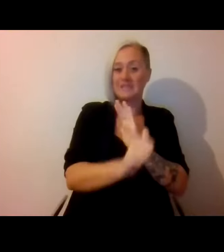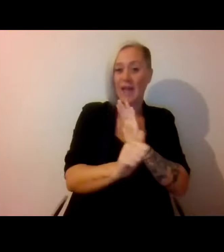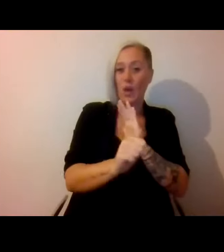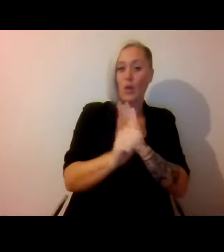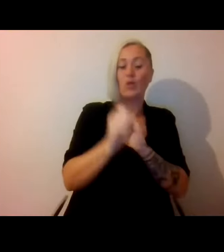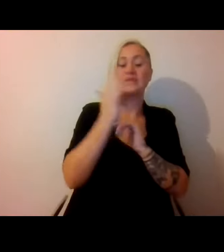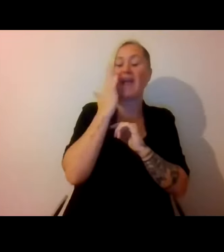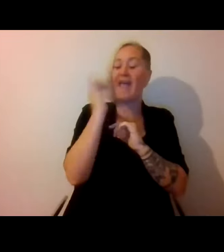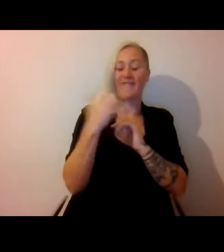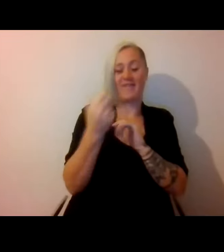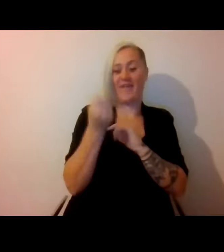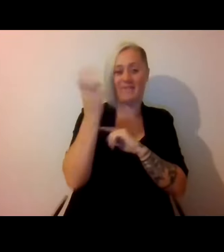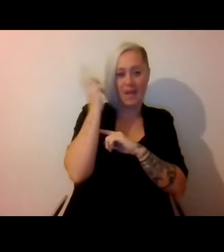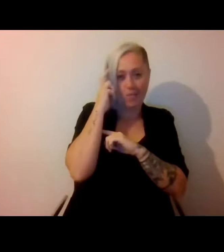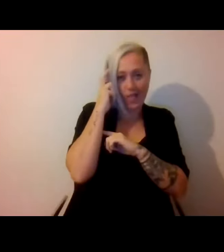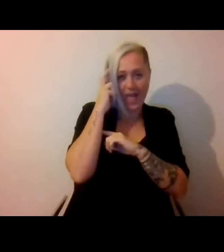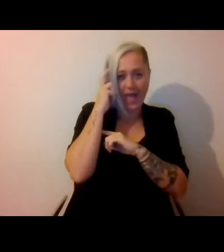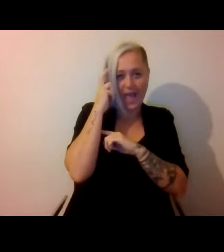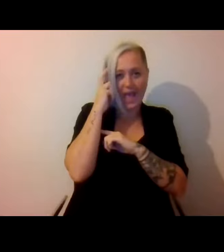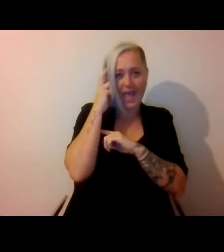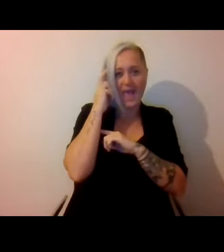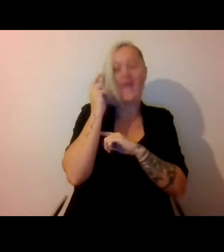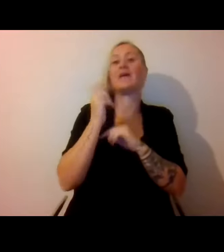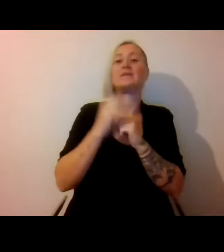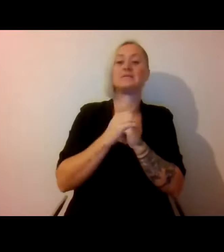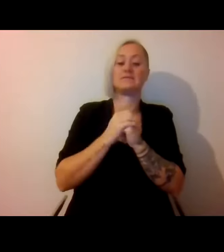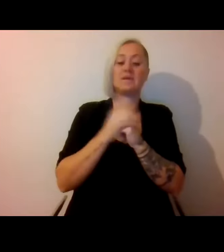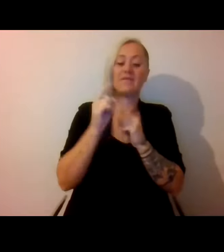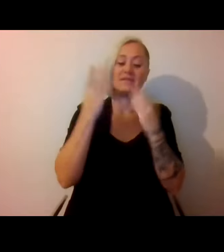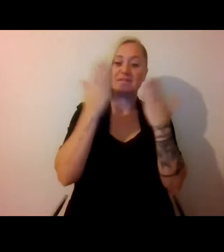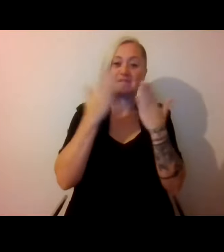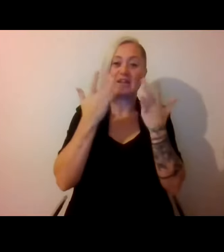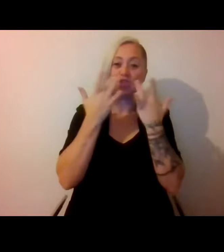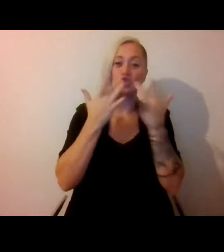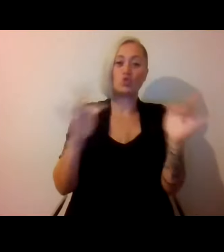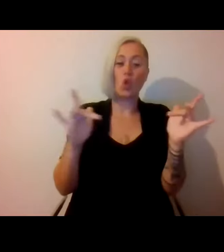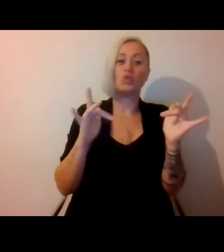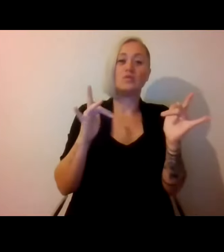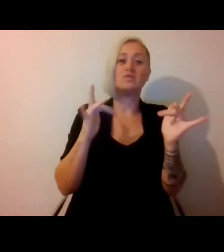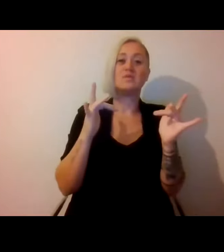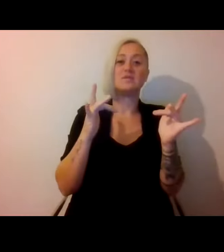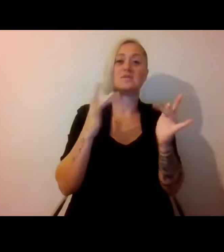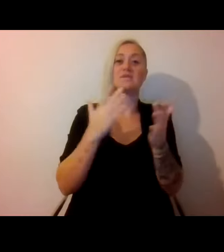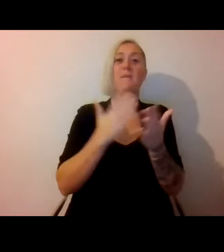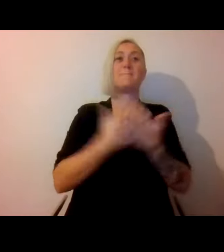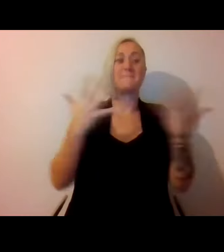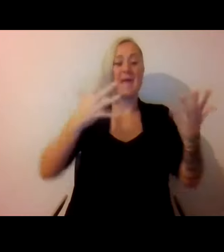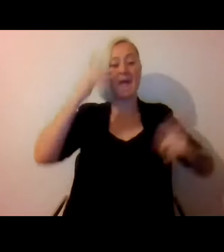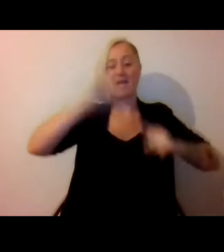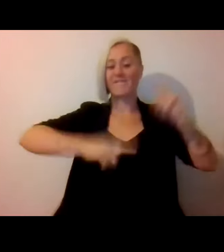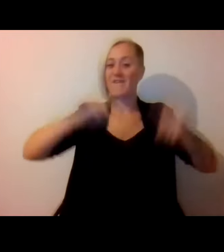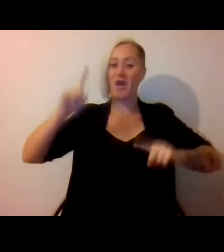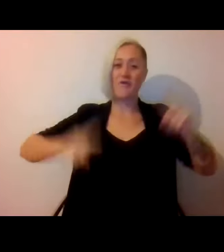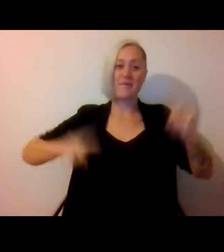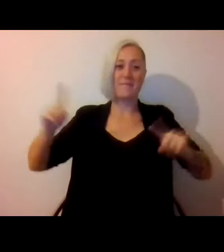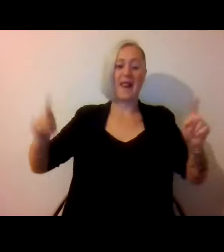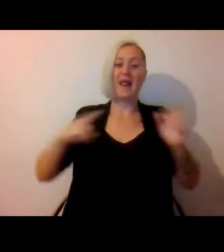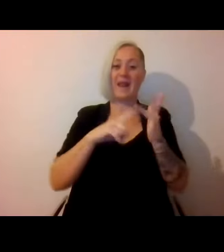implants. Large-scale longitudinal studies indicate significant variability in cochlear implant-related